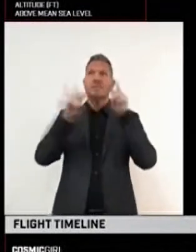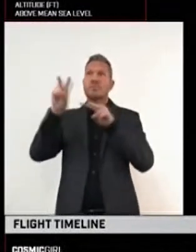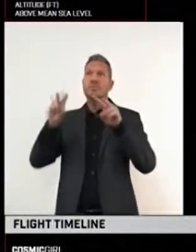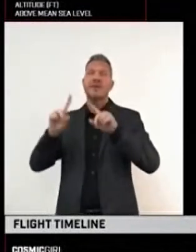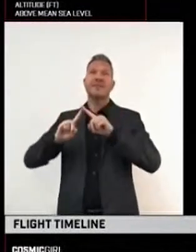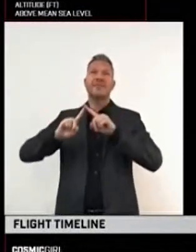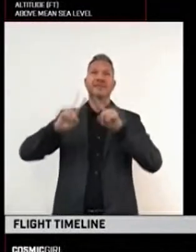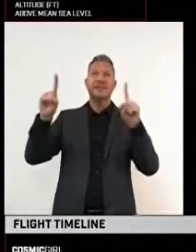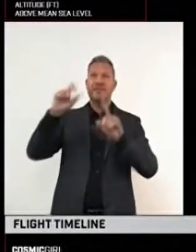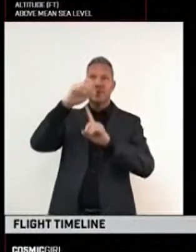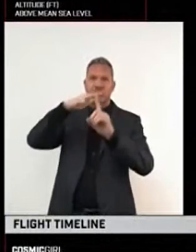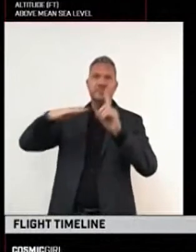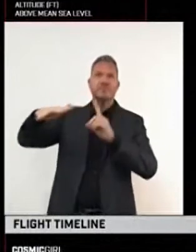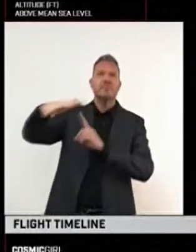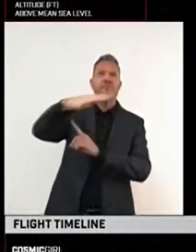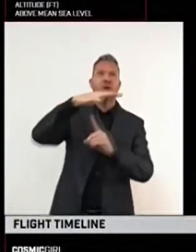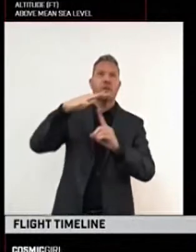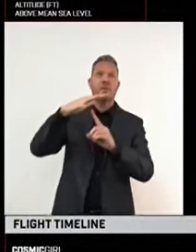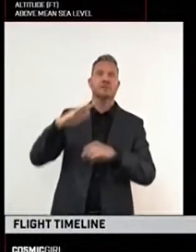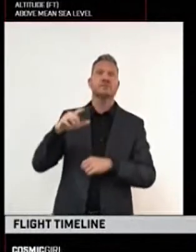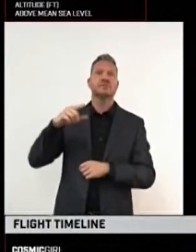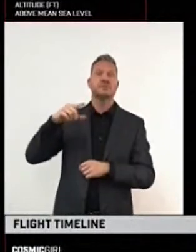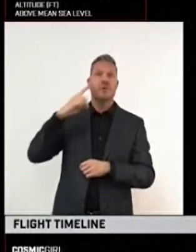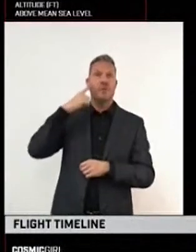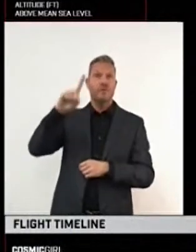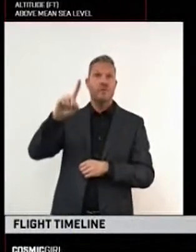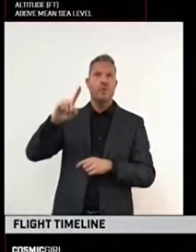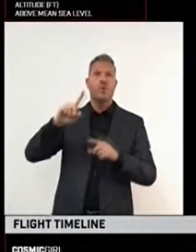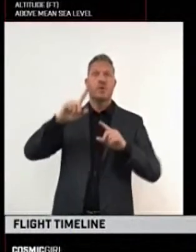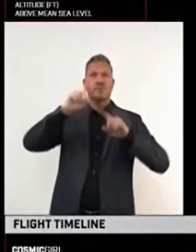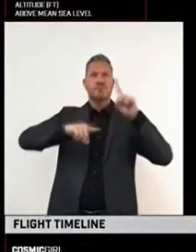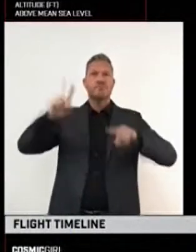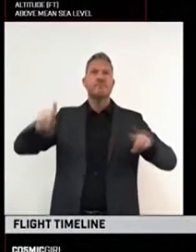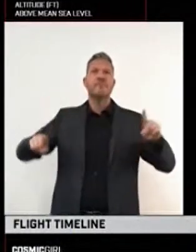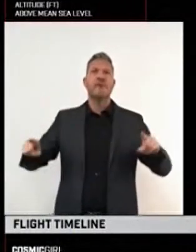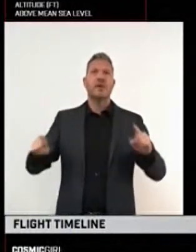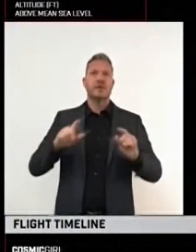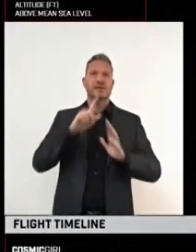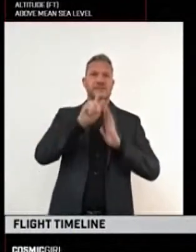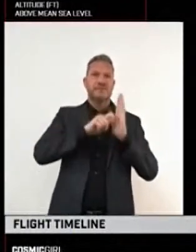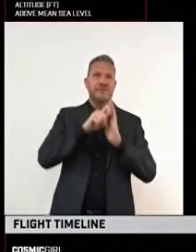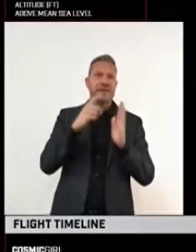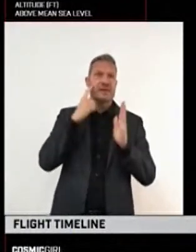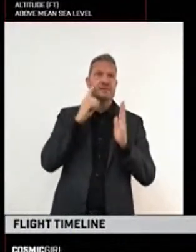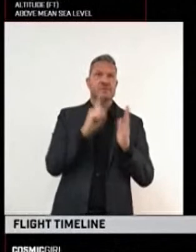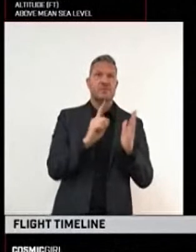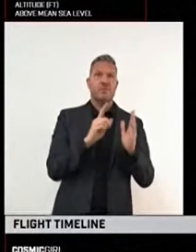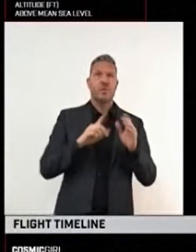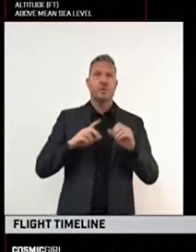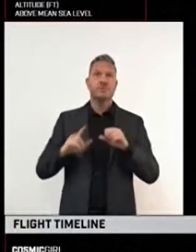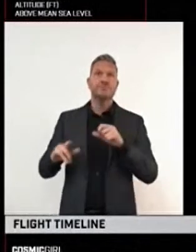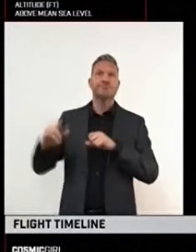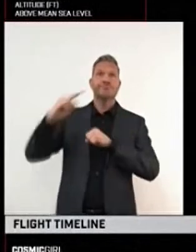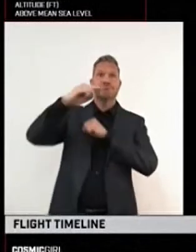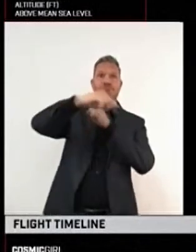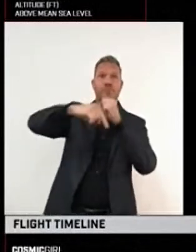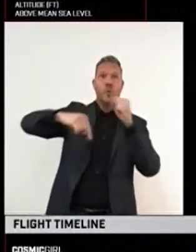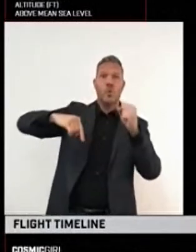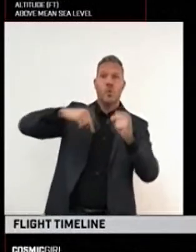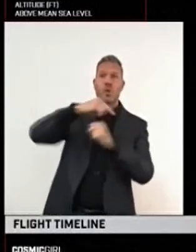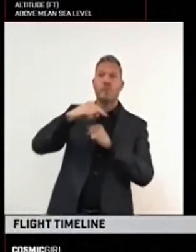1 and its payloads will be experiencing during the various phases of flight to orbit. And the ground station shown on this graphic here